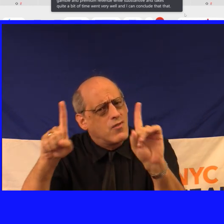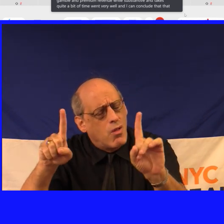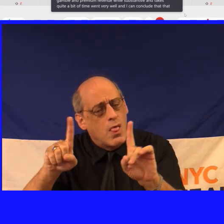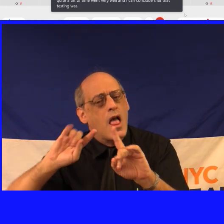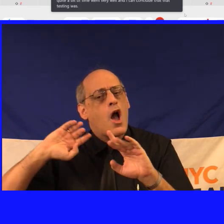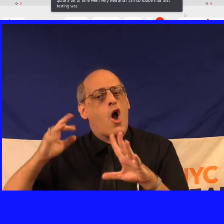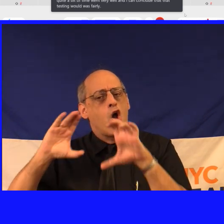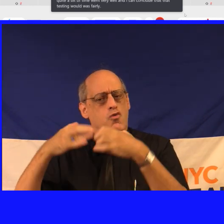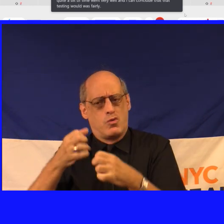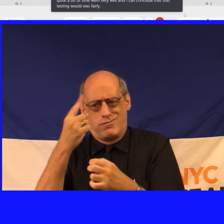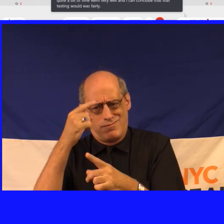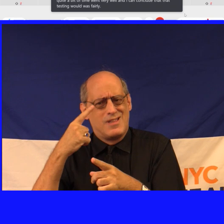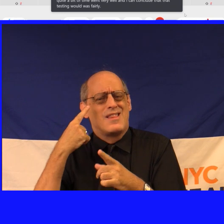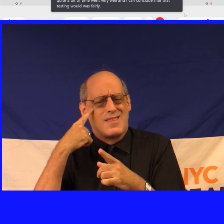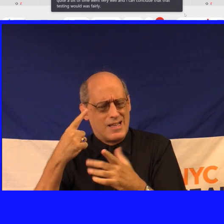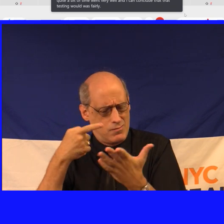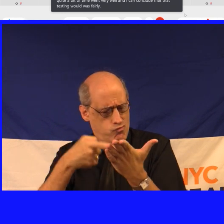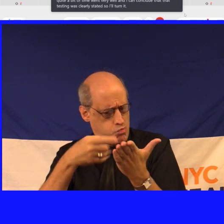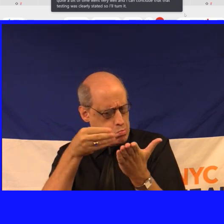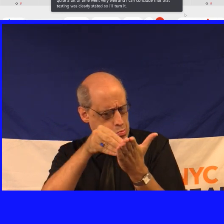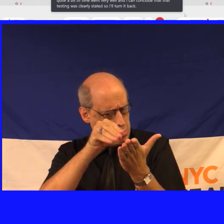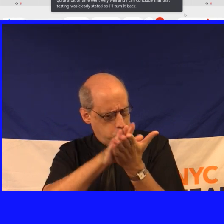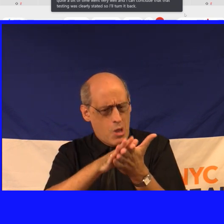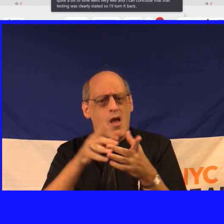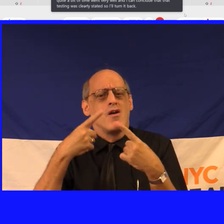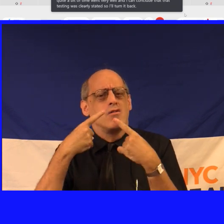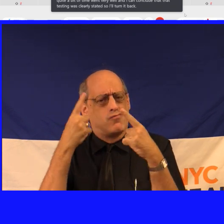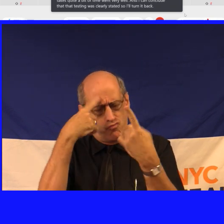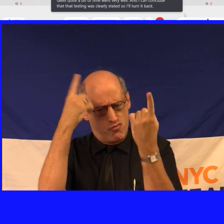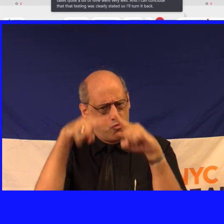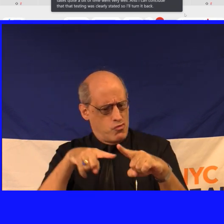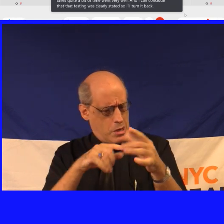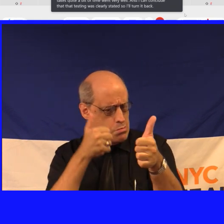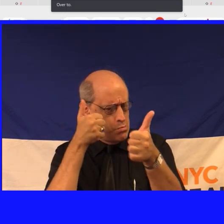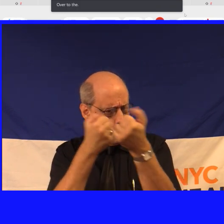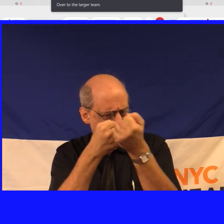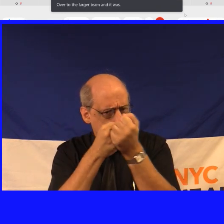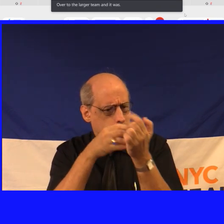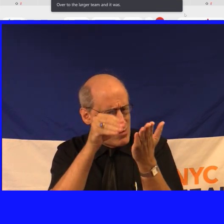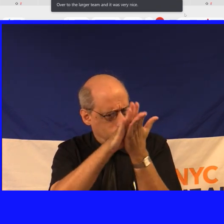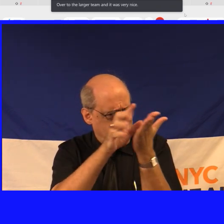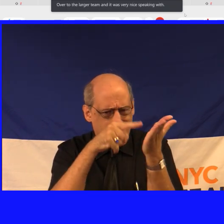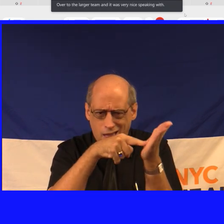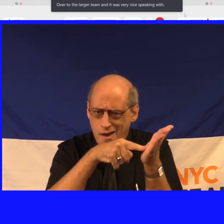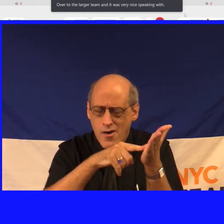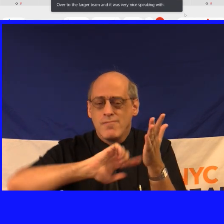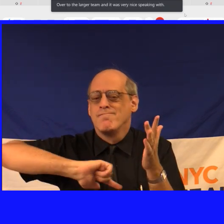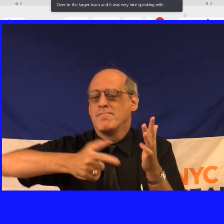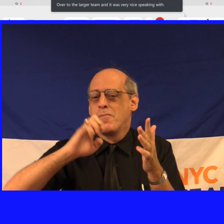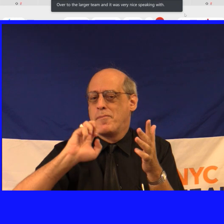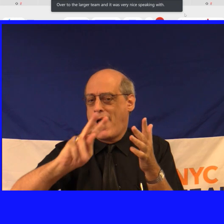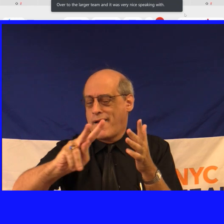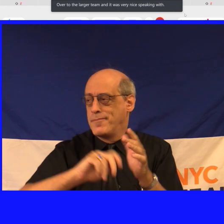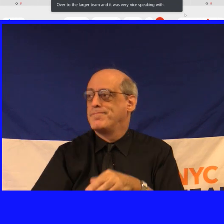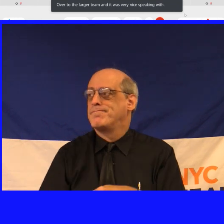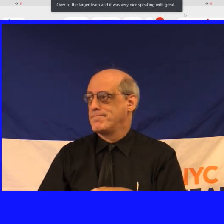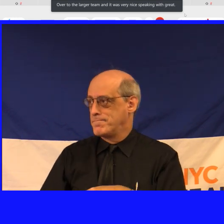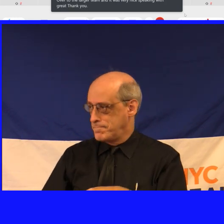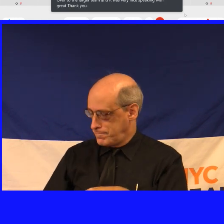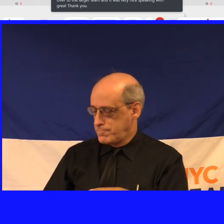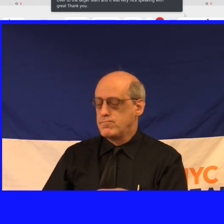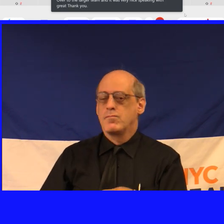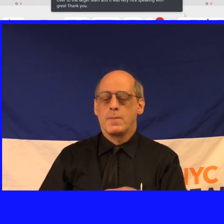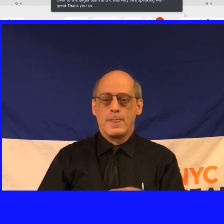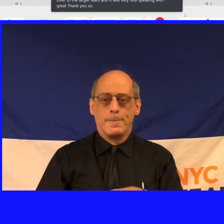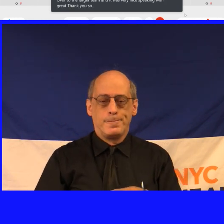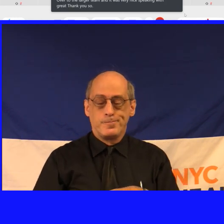was fairly stated. So I'll turn it back over to the larger team, and it was very nice speaking with you today. Great, thank you.